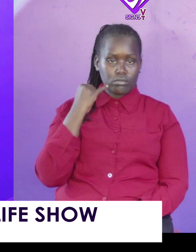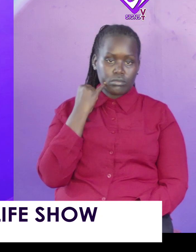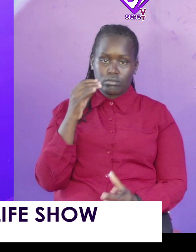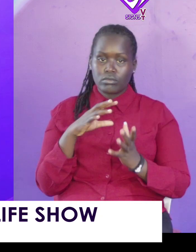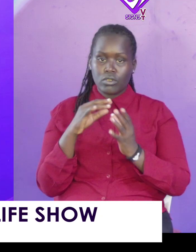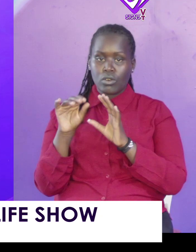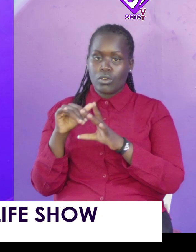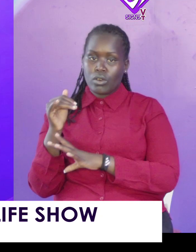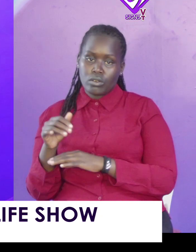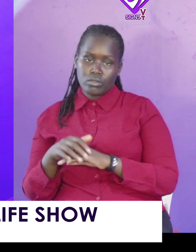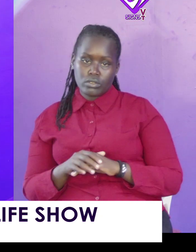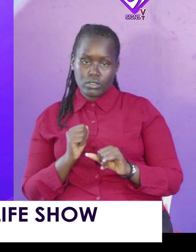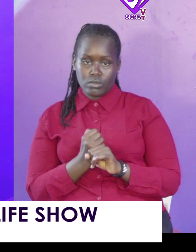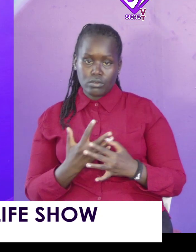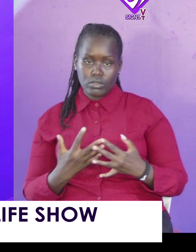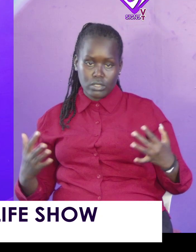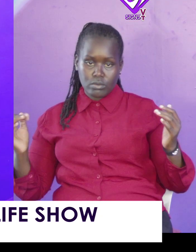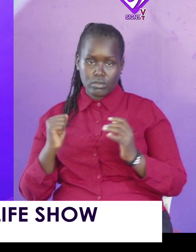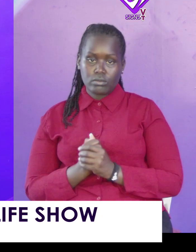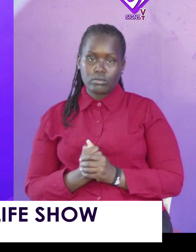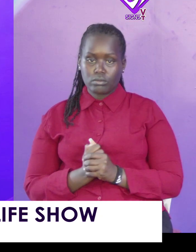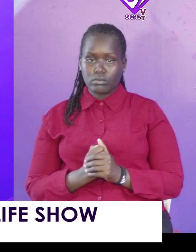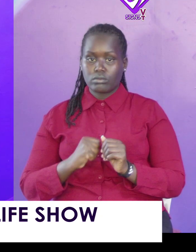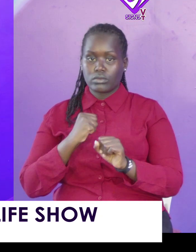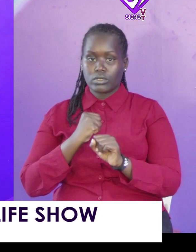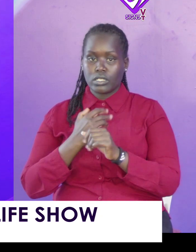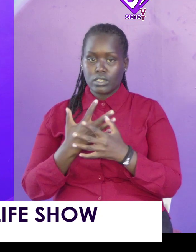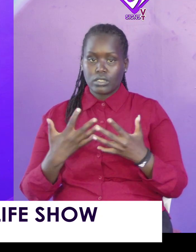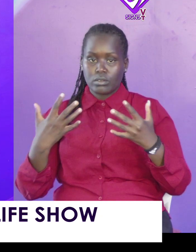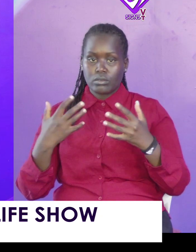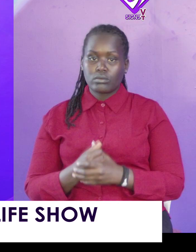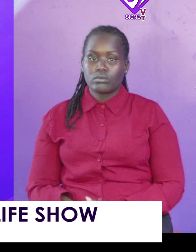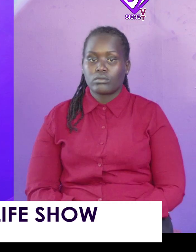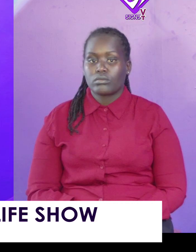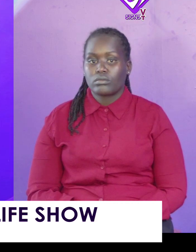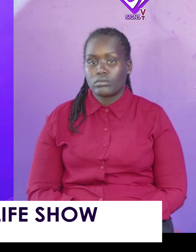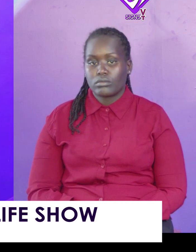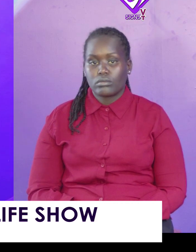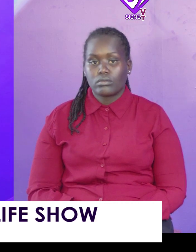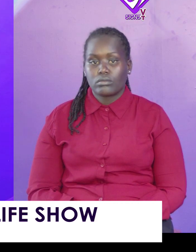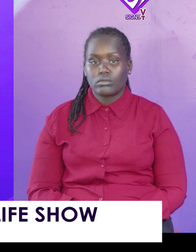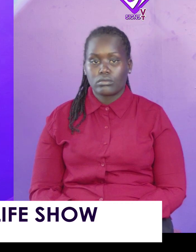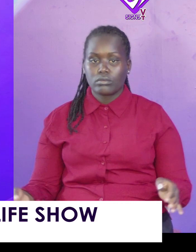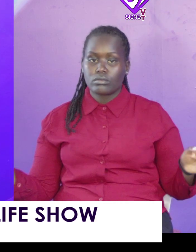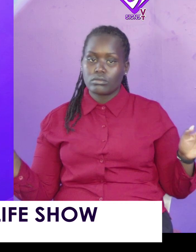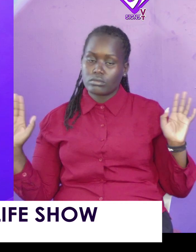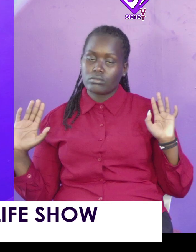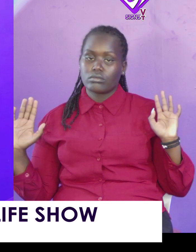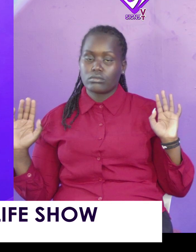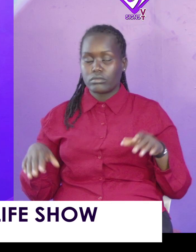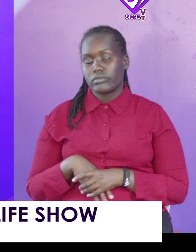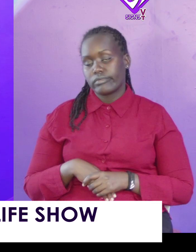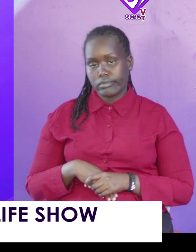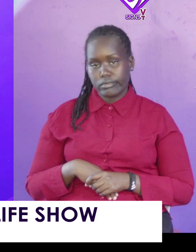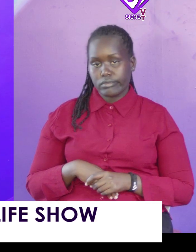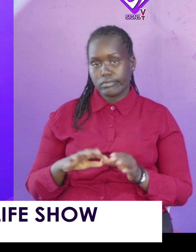there and, do something. Do something. Come out of that place of giving up. Get out there